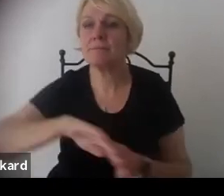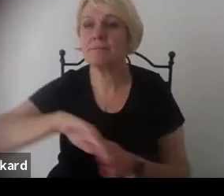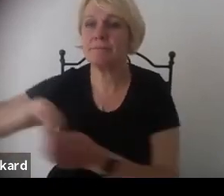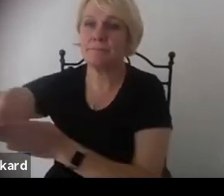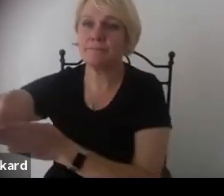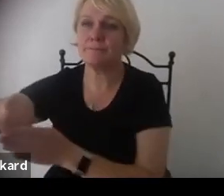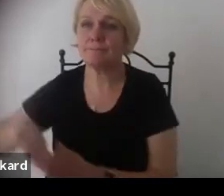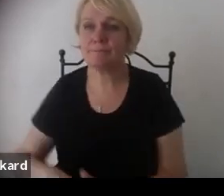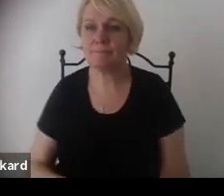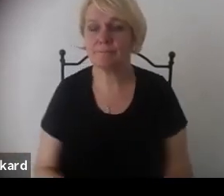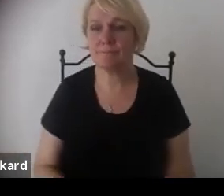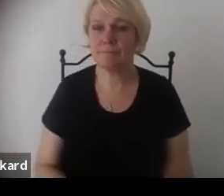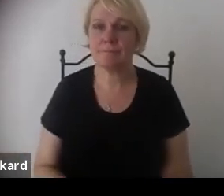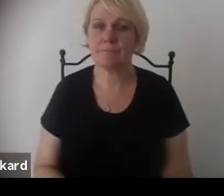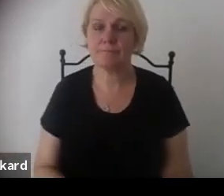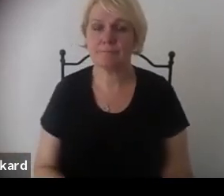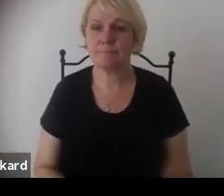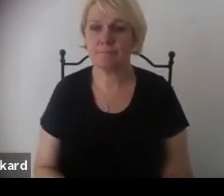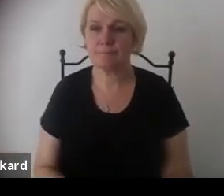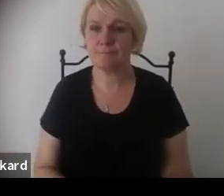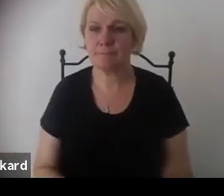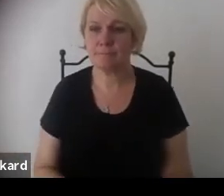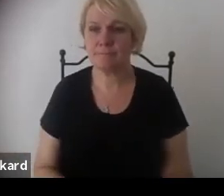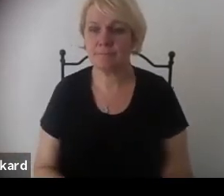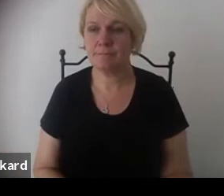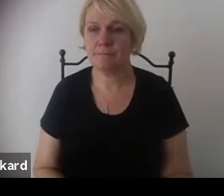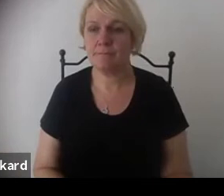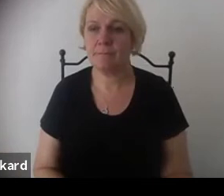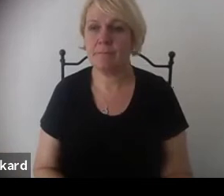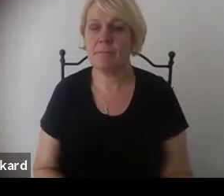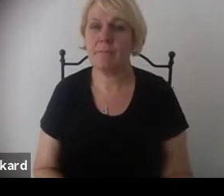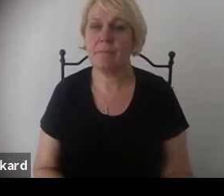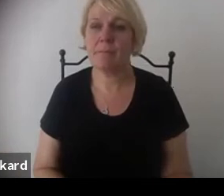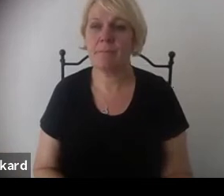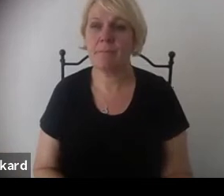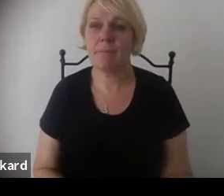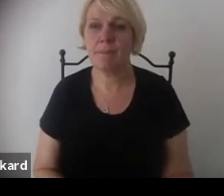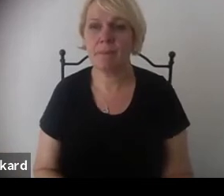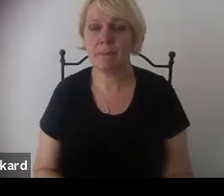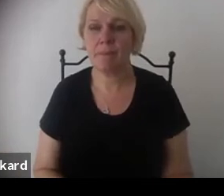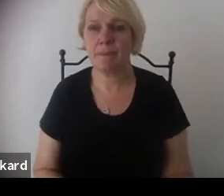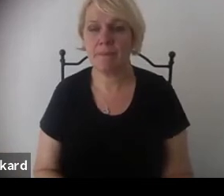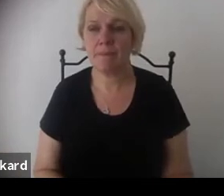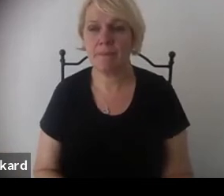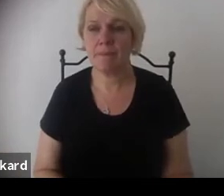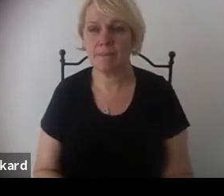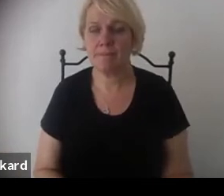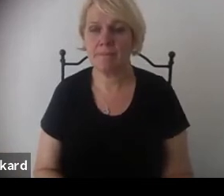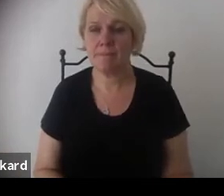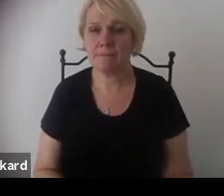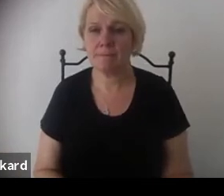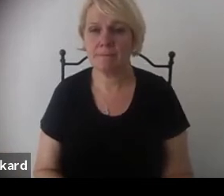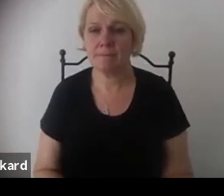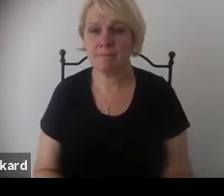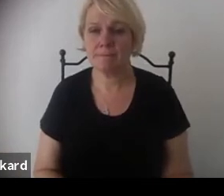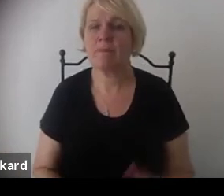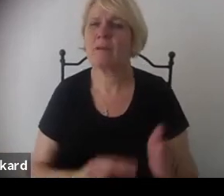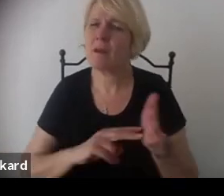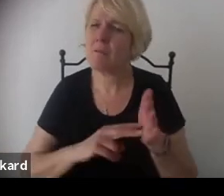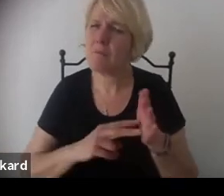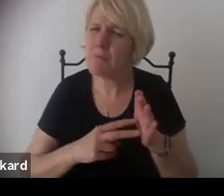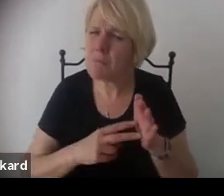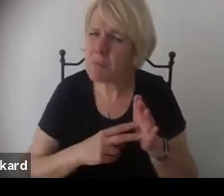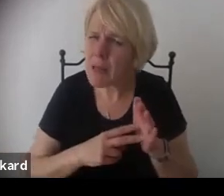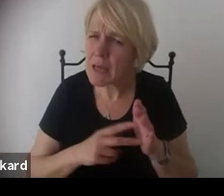hopefully, although I think that might be Jackie or Every to take this one. This is, it says here, what plans will you put in place for those with a